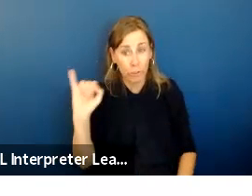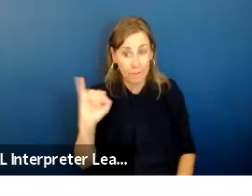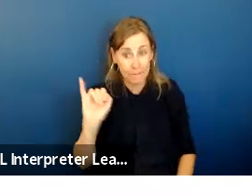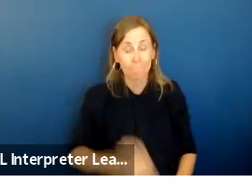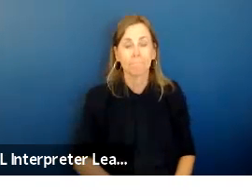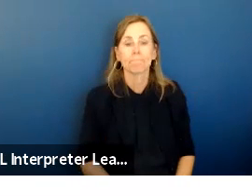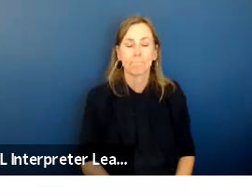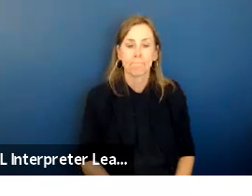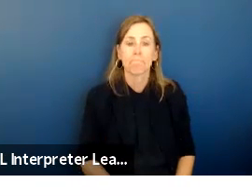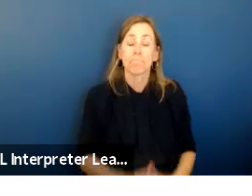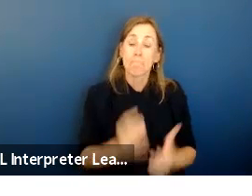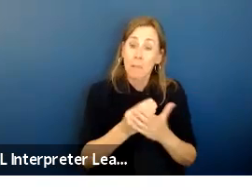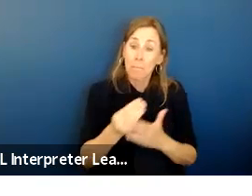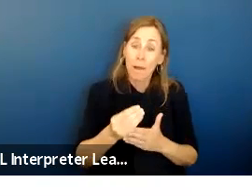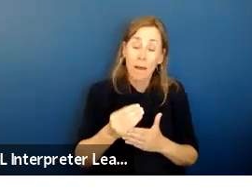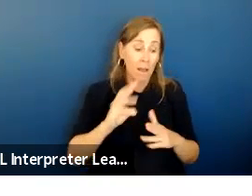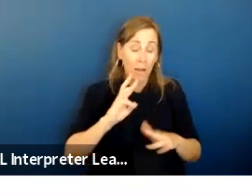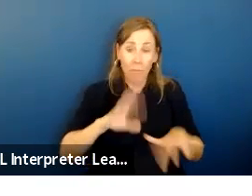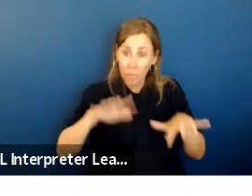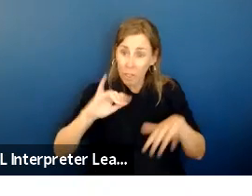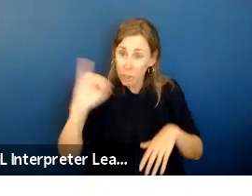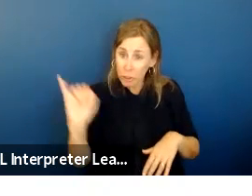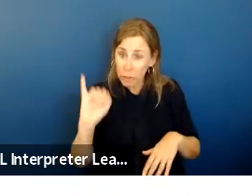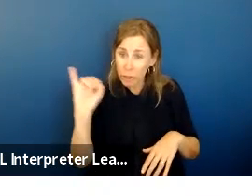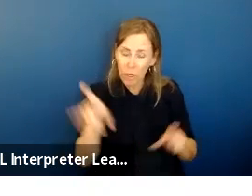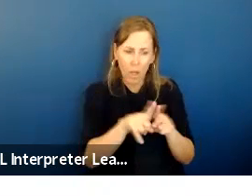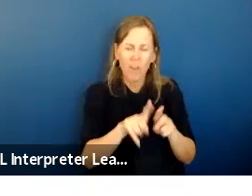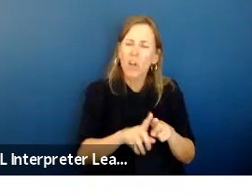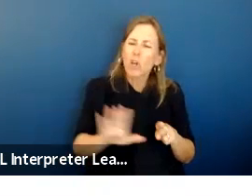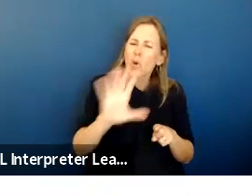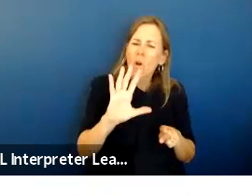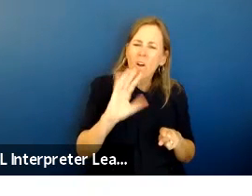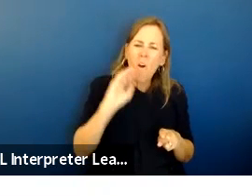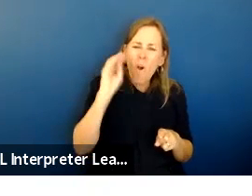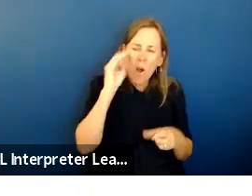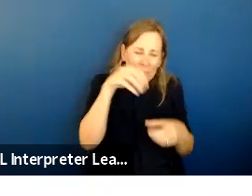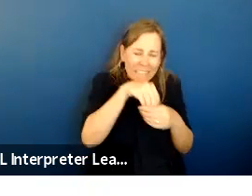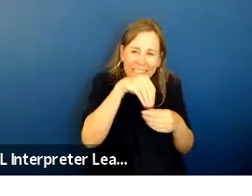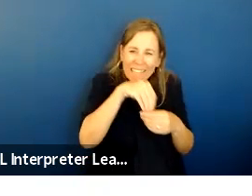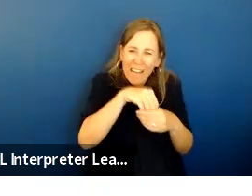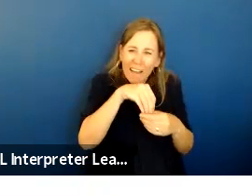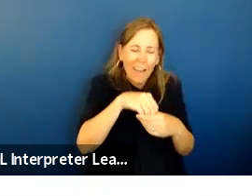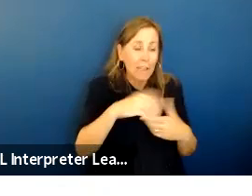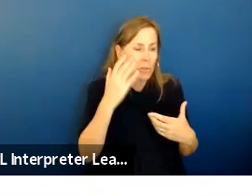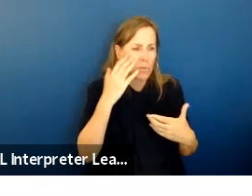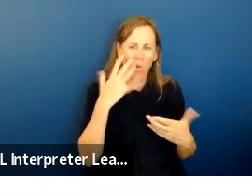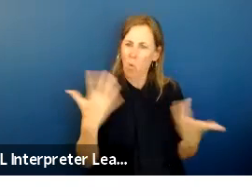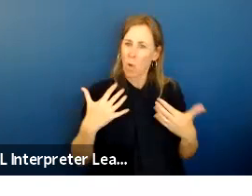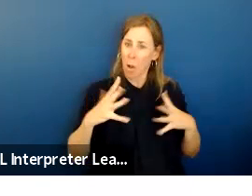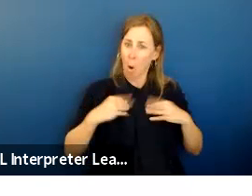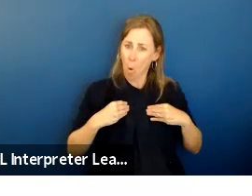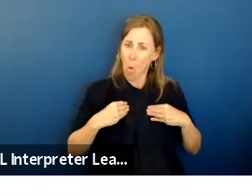Along with purchasing a flood insurance policy, take an inventory of your personal property within your home by documenting items in videos